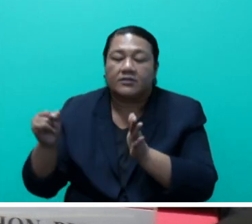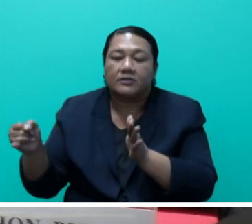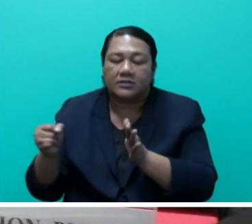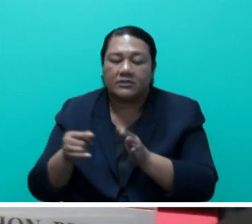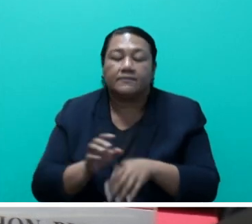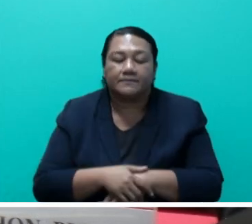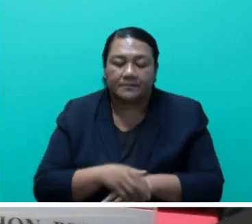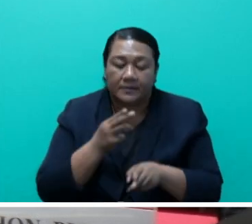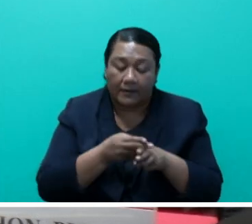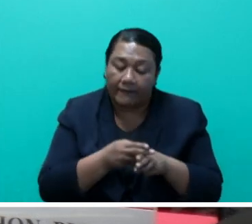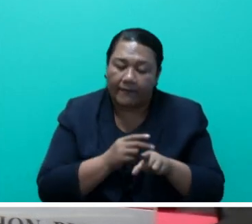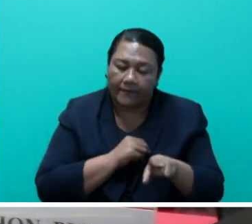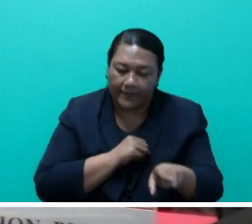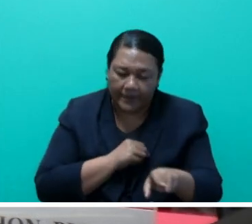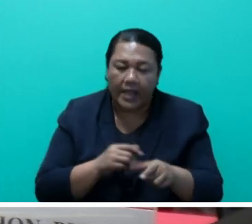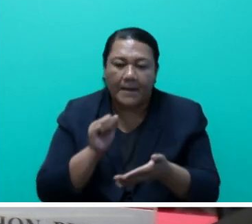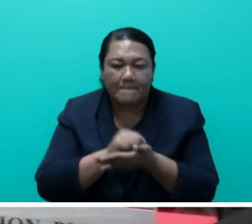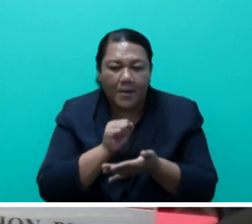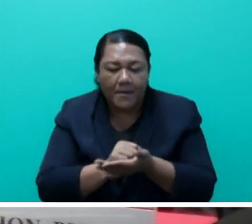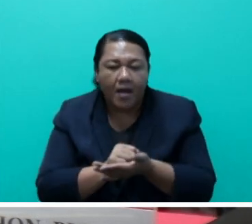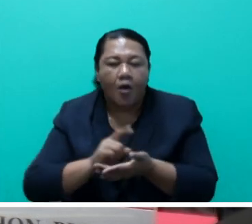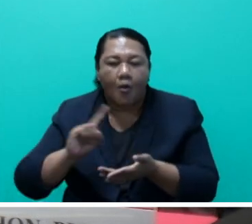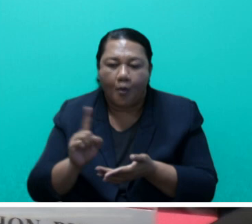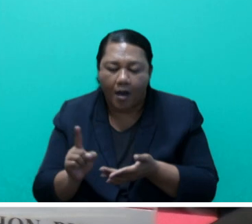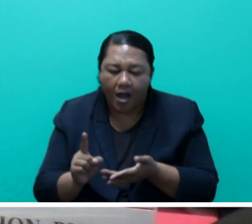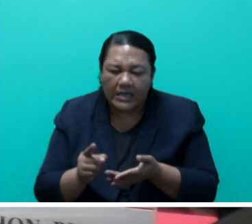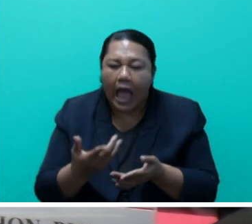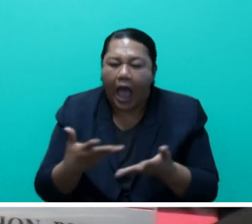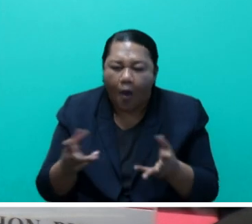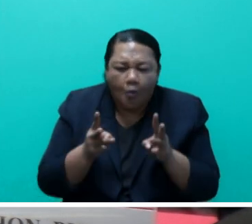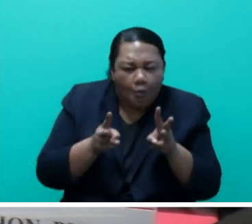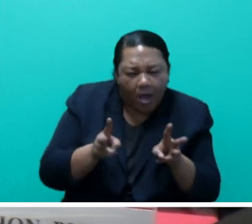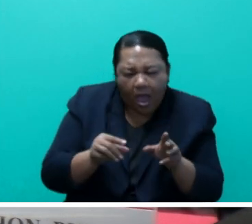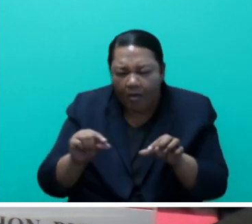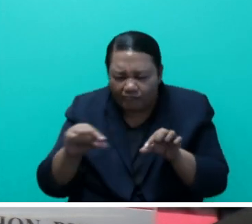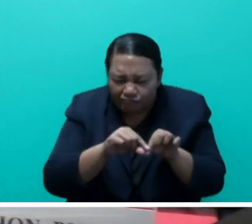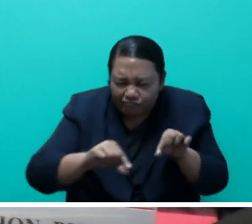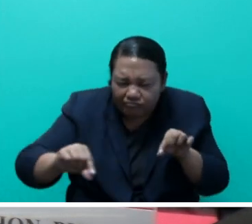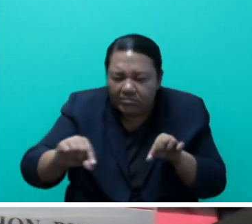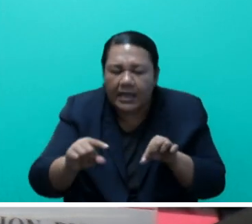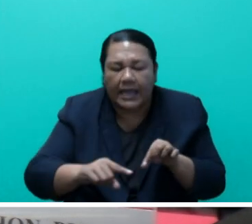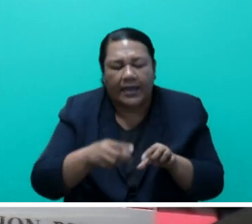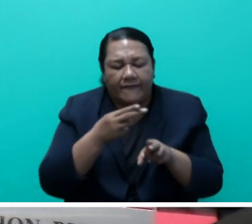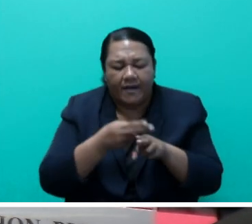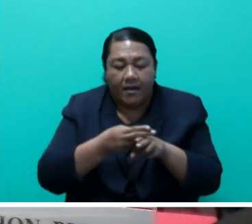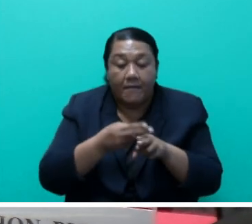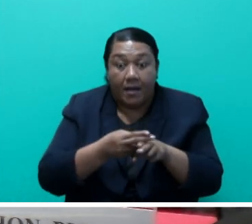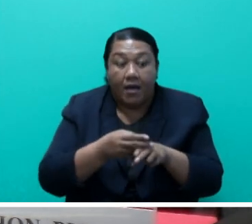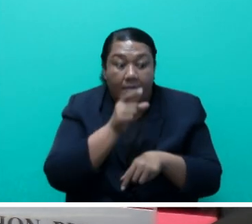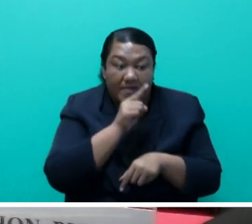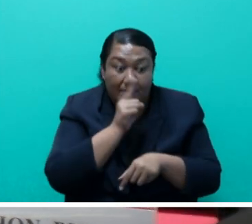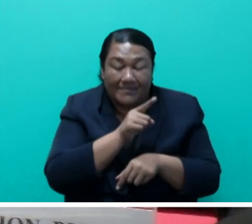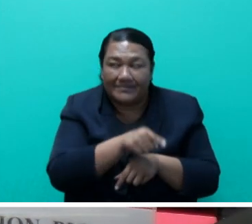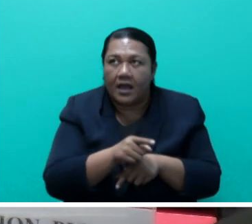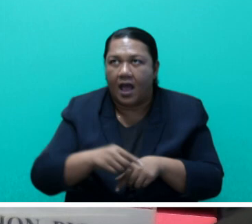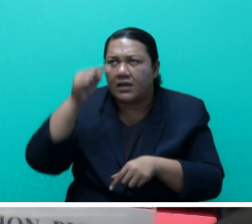diversification, intercropping, and crop rotation have certainly broadened our farmers' understanding on the possibilities of